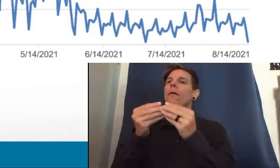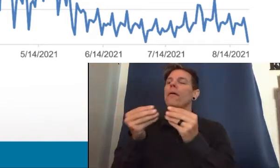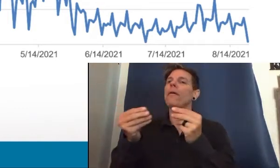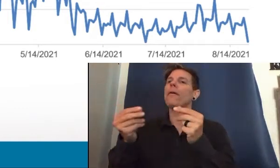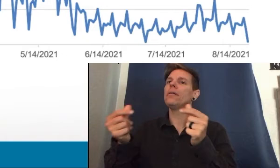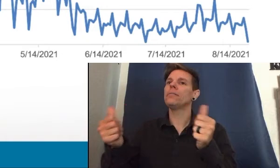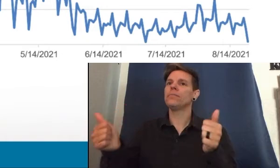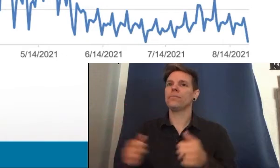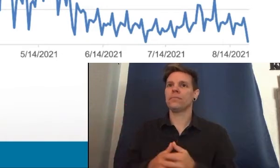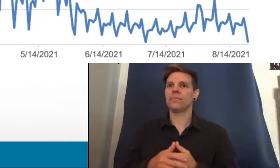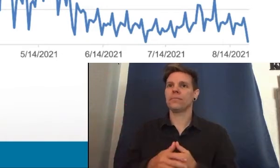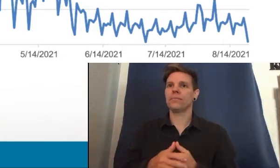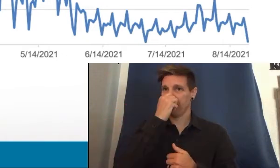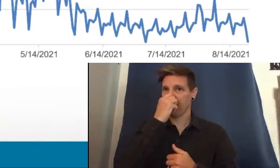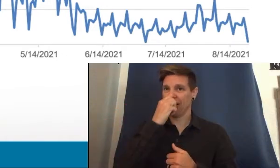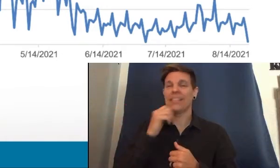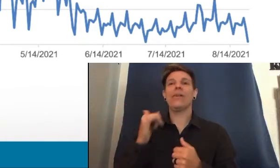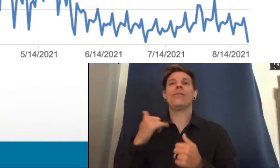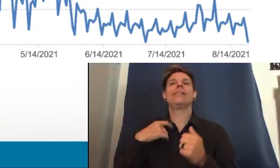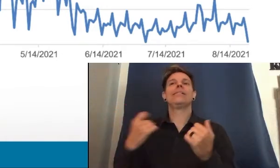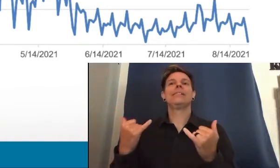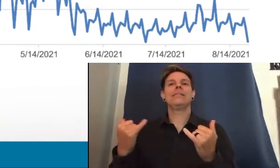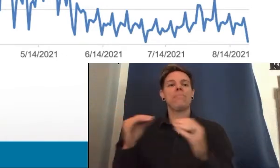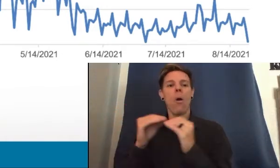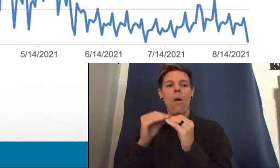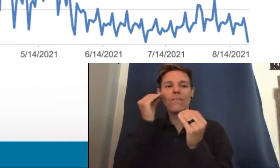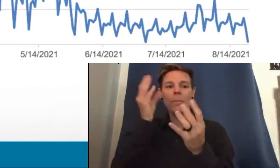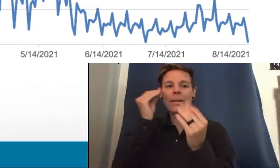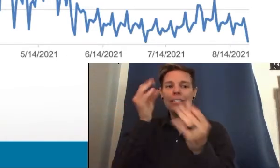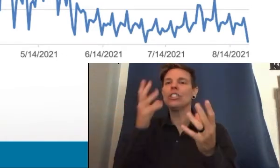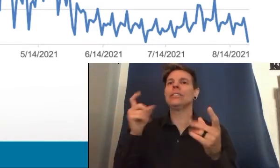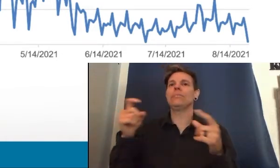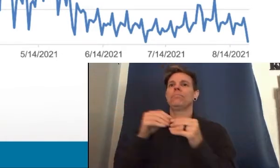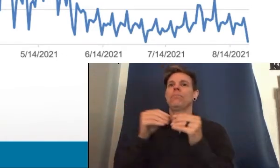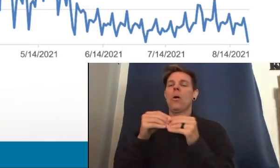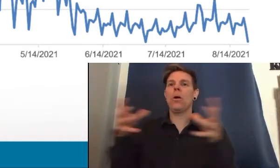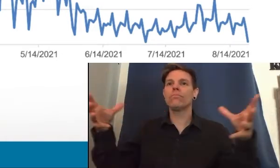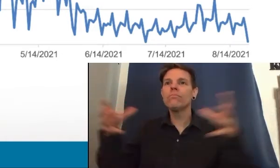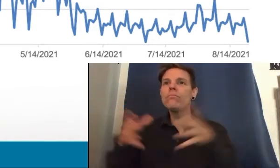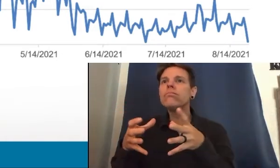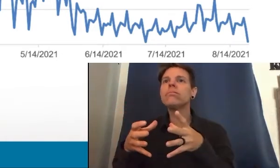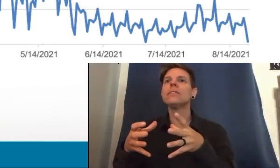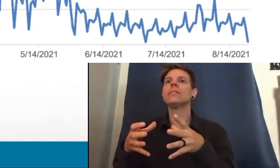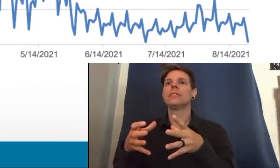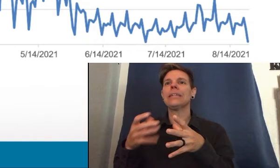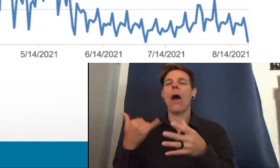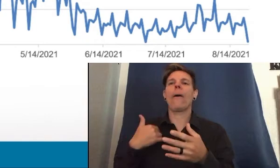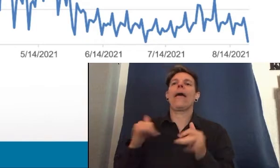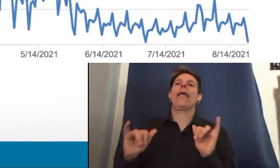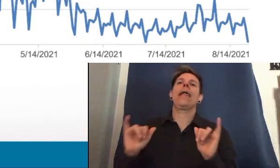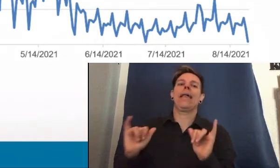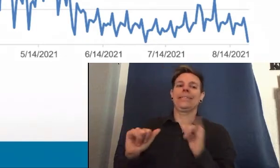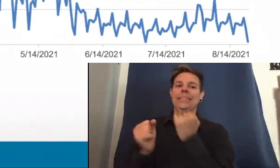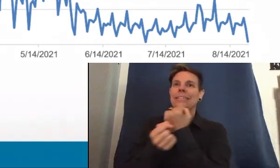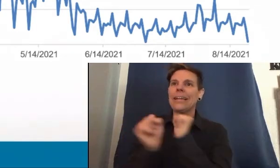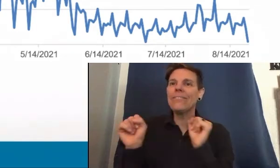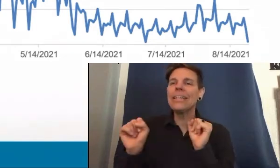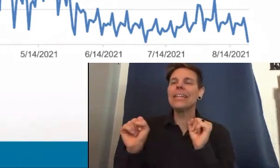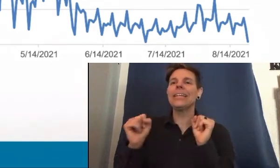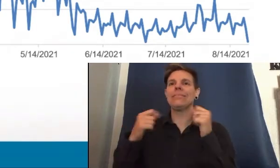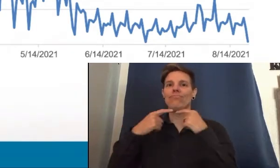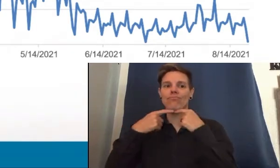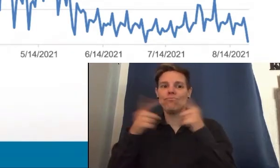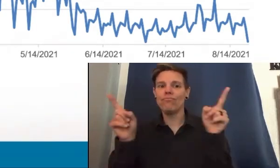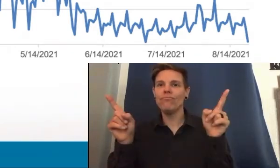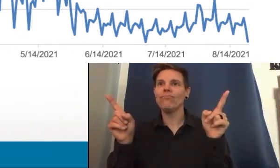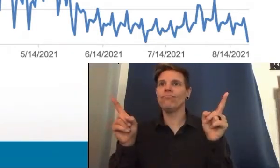gather more information for people who were more hesitant about the safety and efficacy. And at this point,